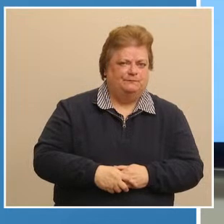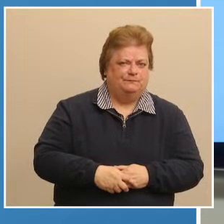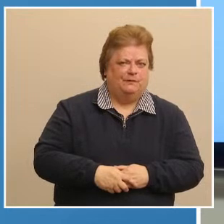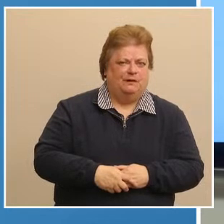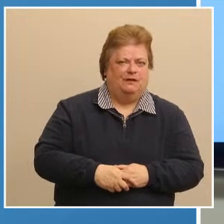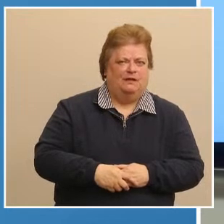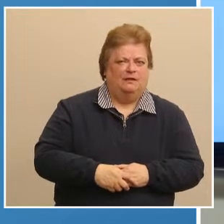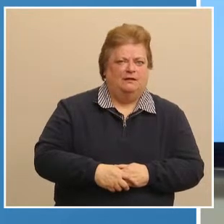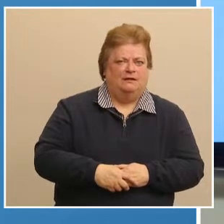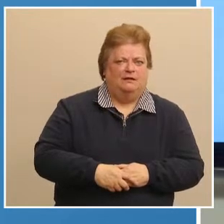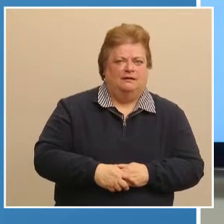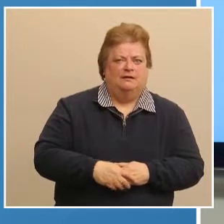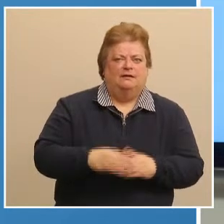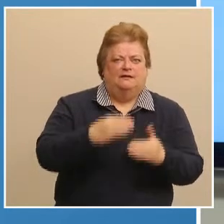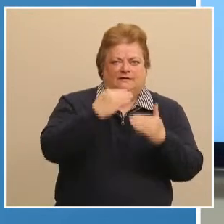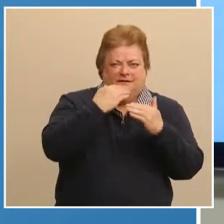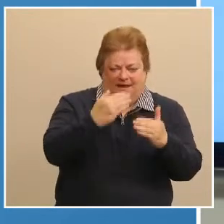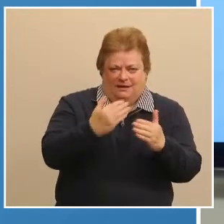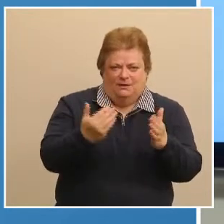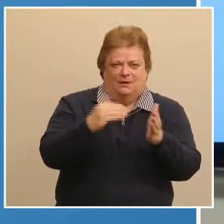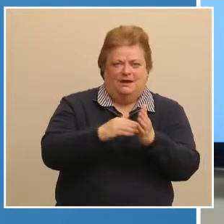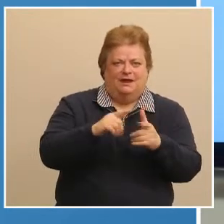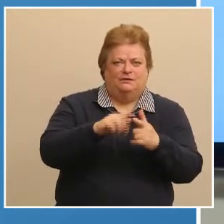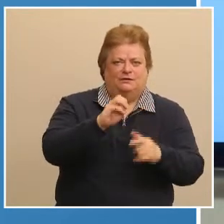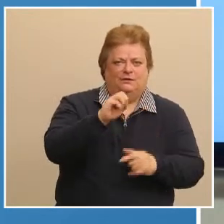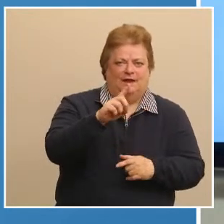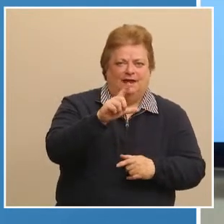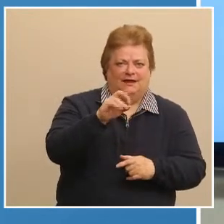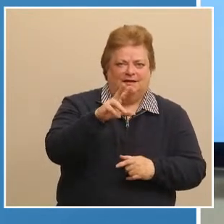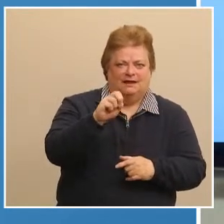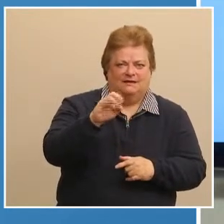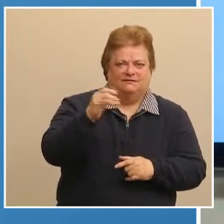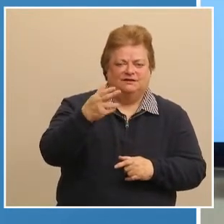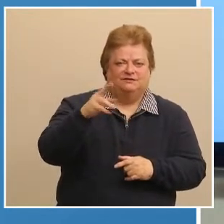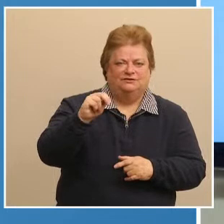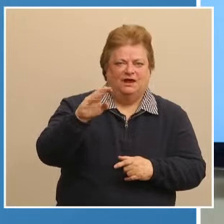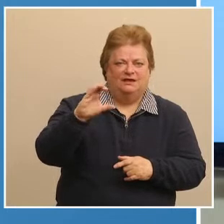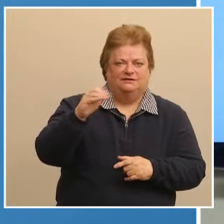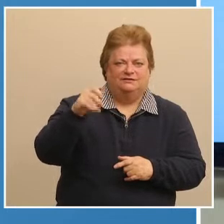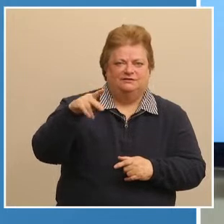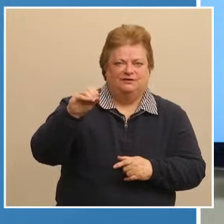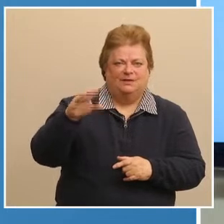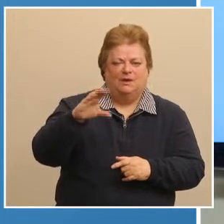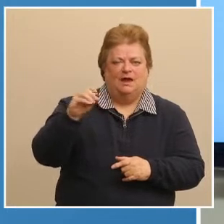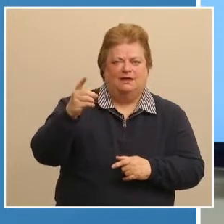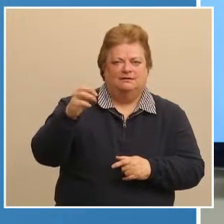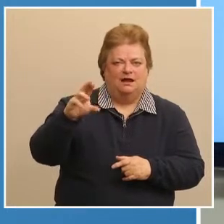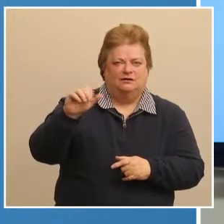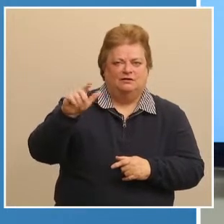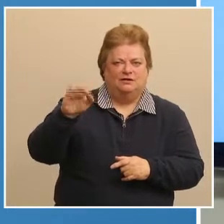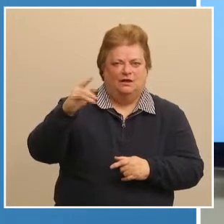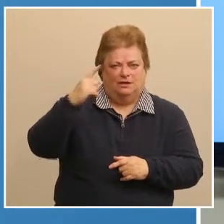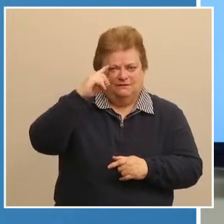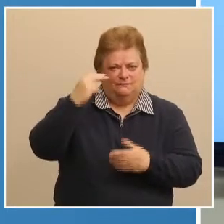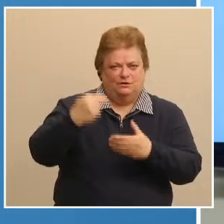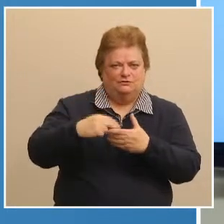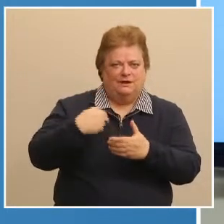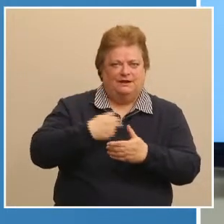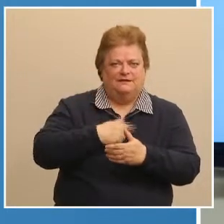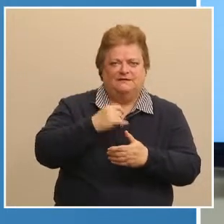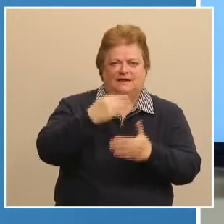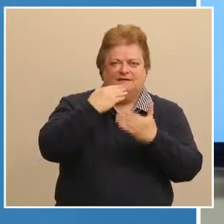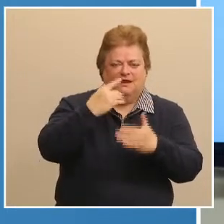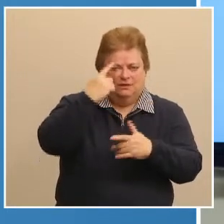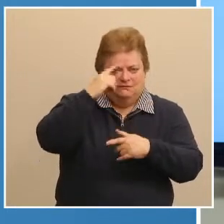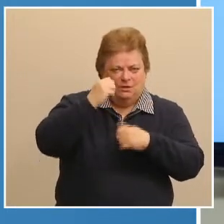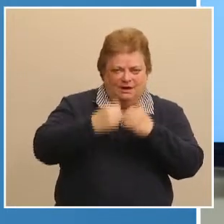All right, then, thank you once again to Ed Love and to John Chapo, and of course to Dr. James Lawler for being with us today. And thank you to